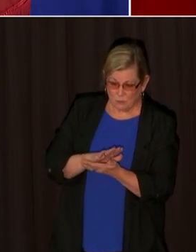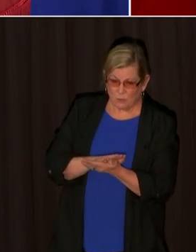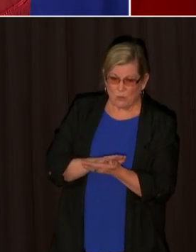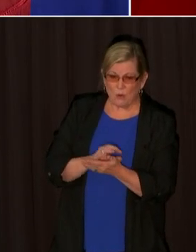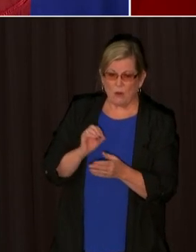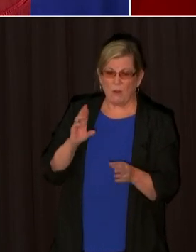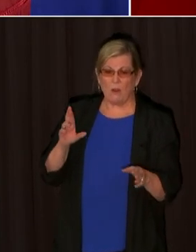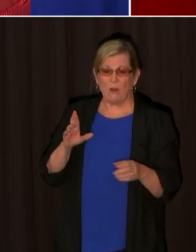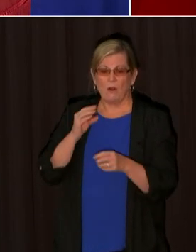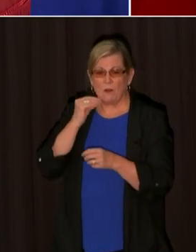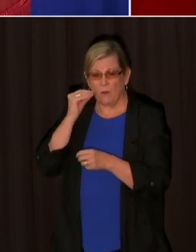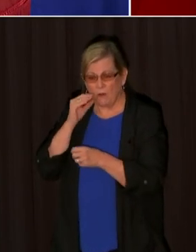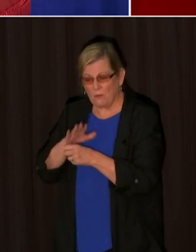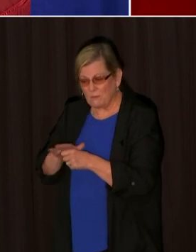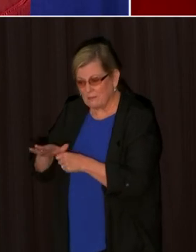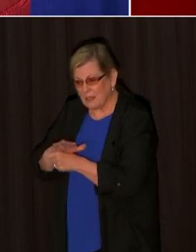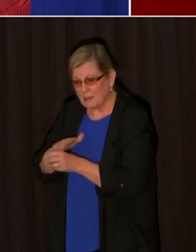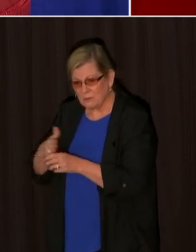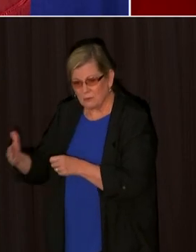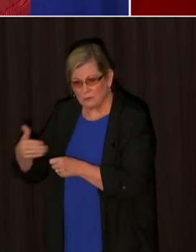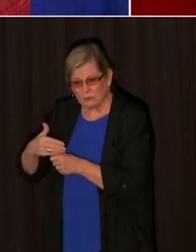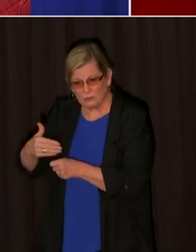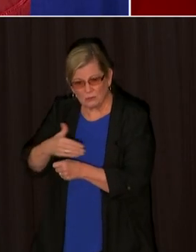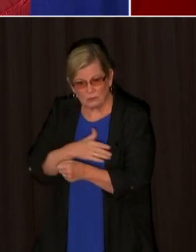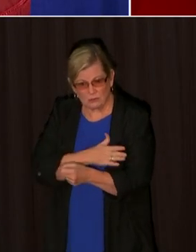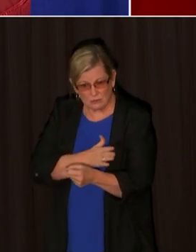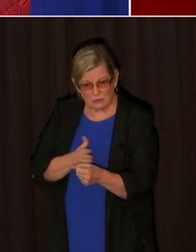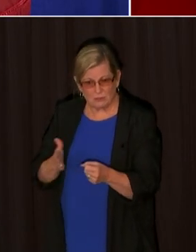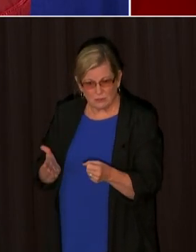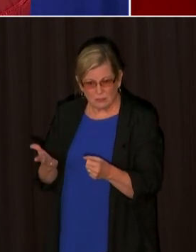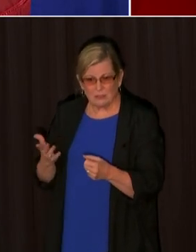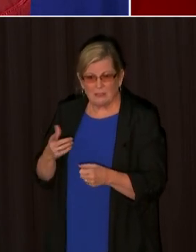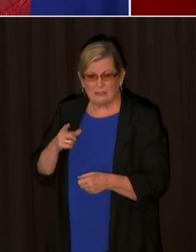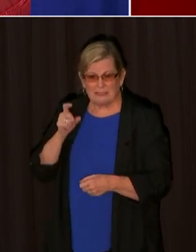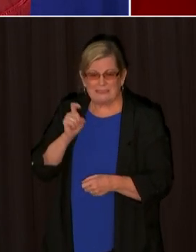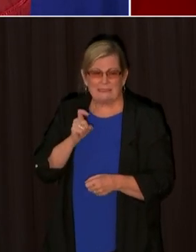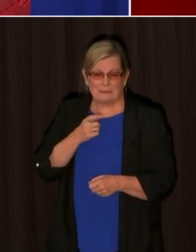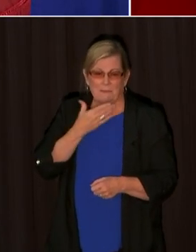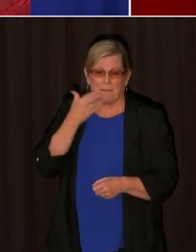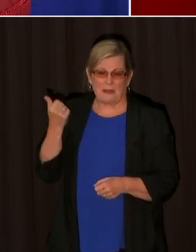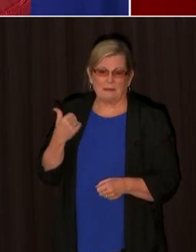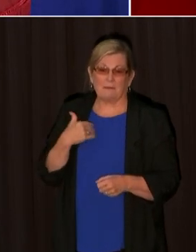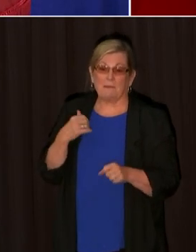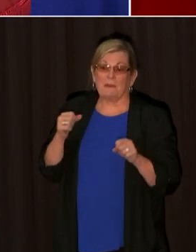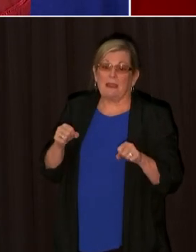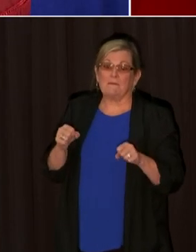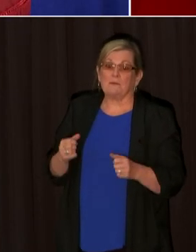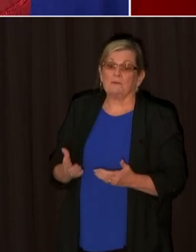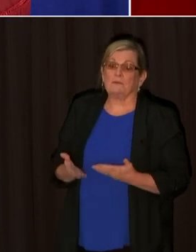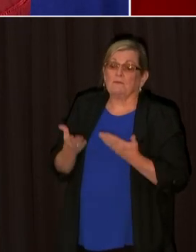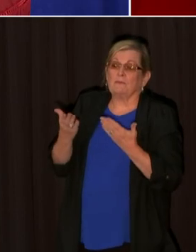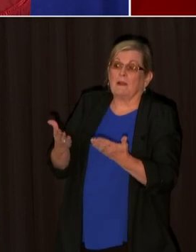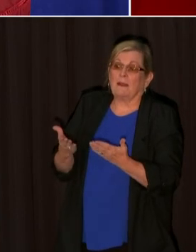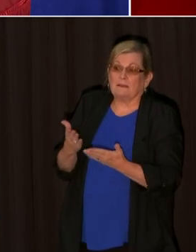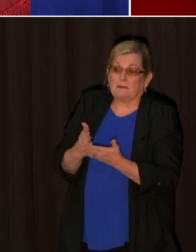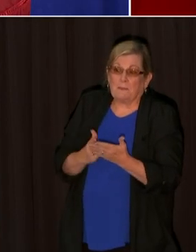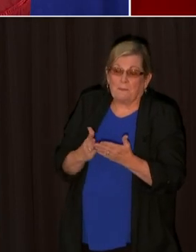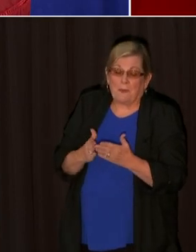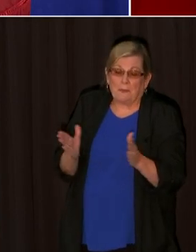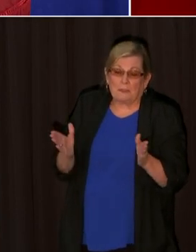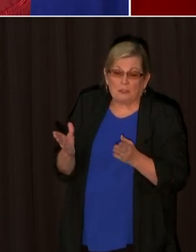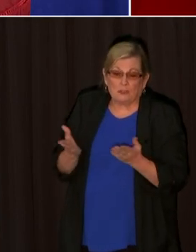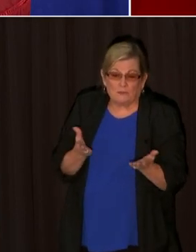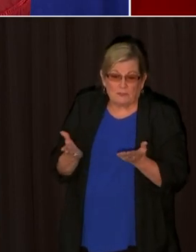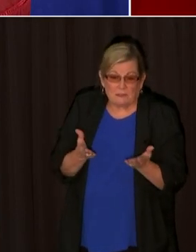better situated to provide that public safety service. They also slashed the budget, which